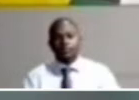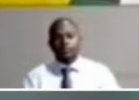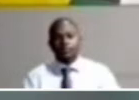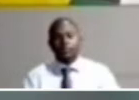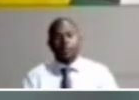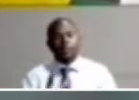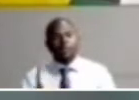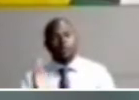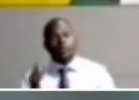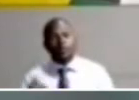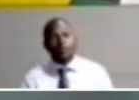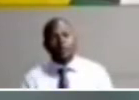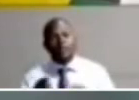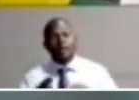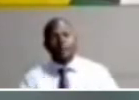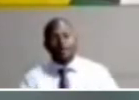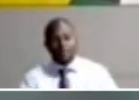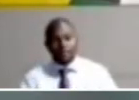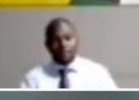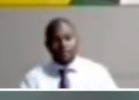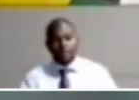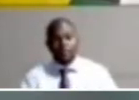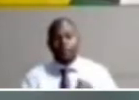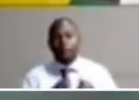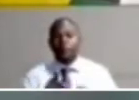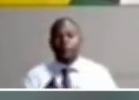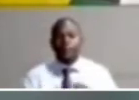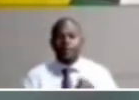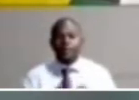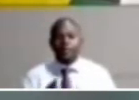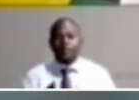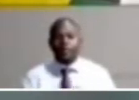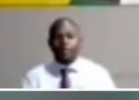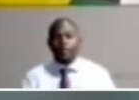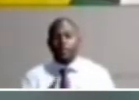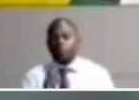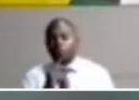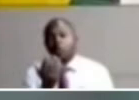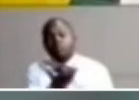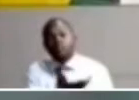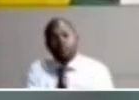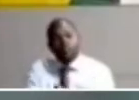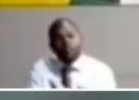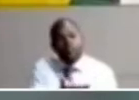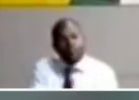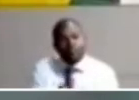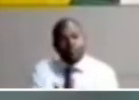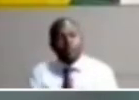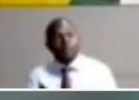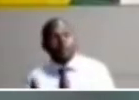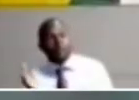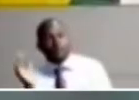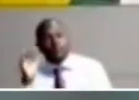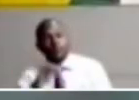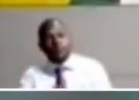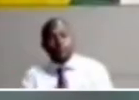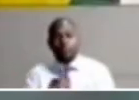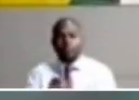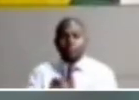to hear what's happening to the people who interacted with the returnees from